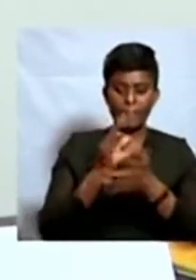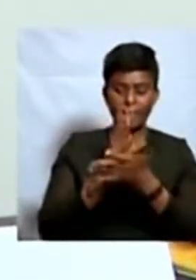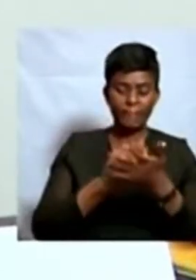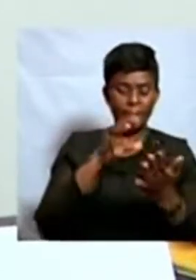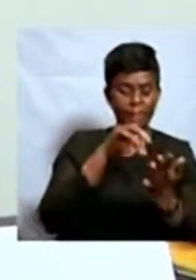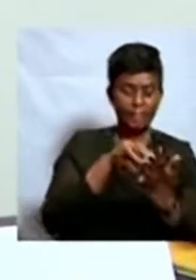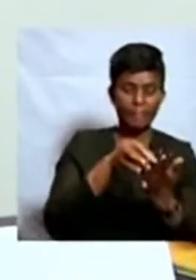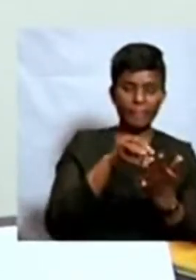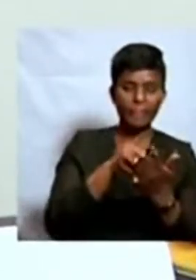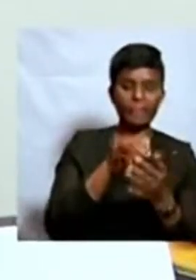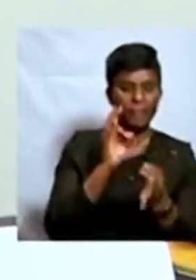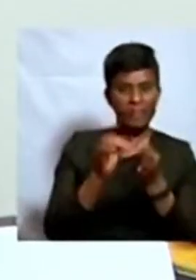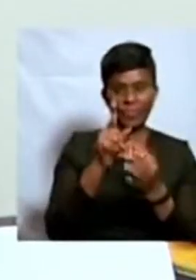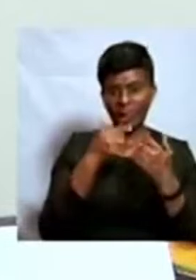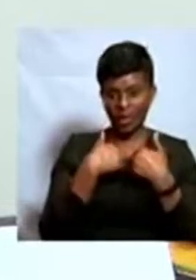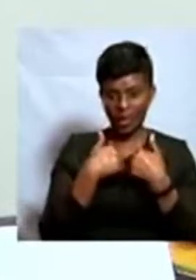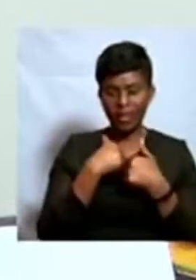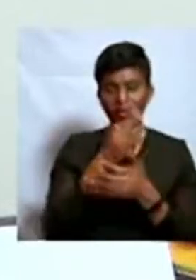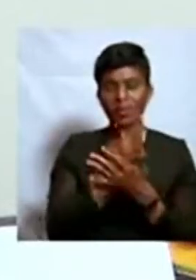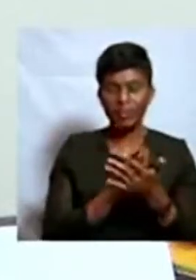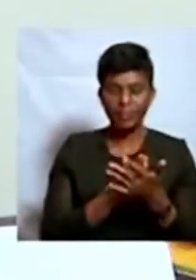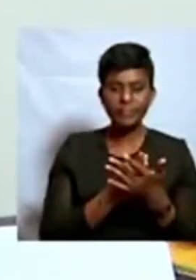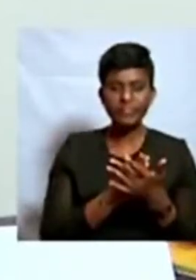matters, if you have some